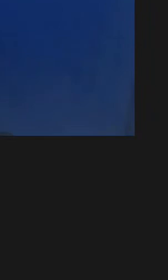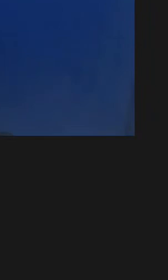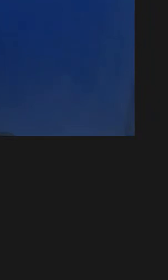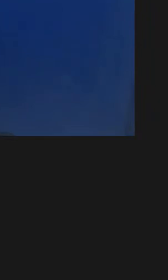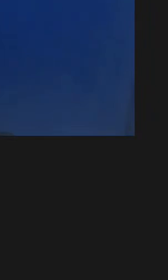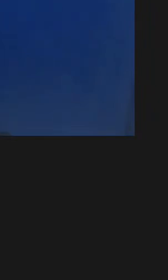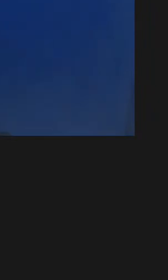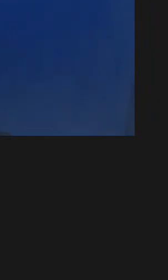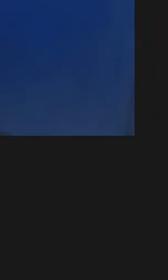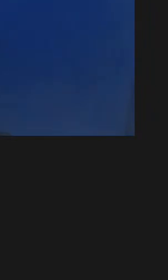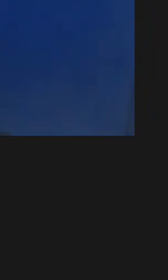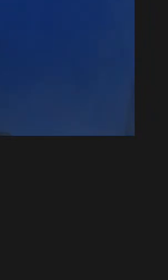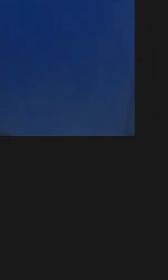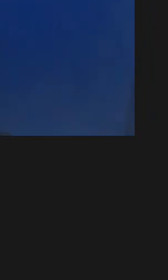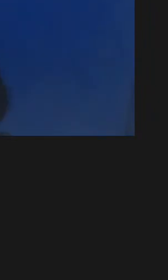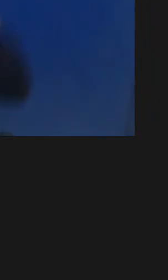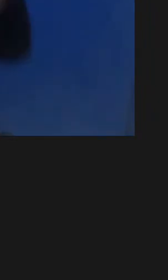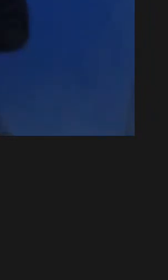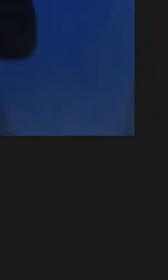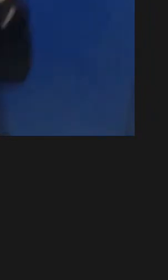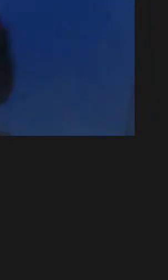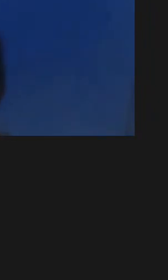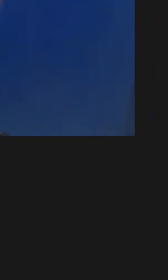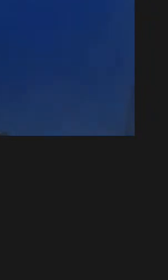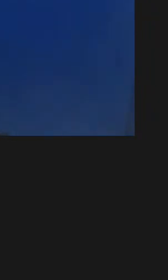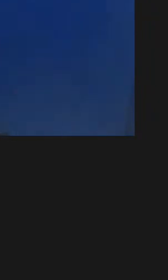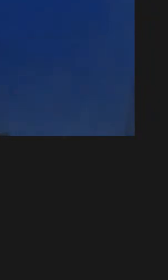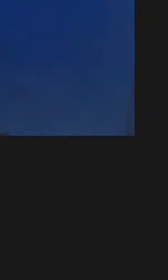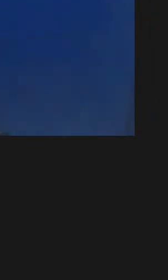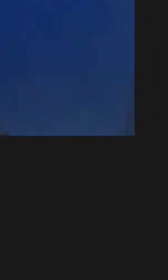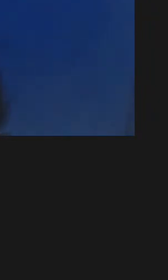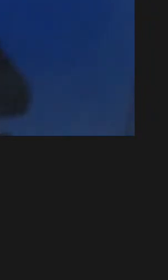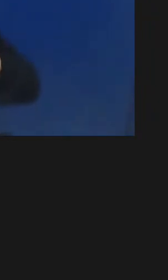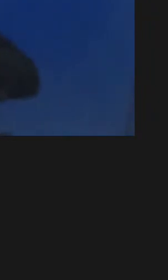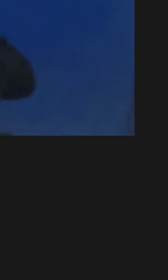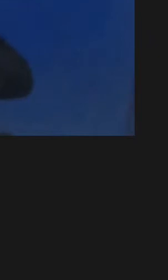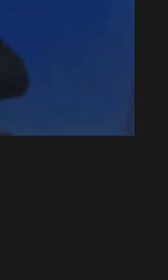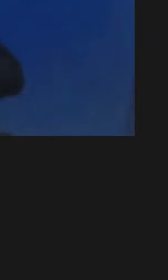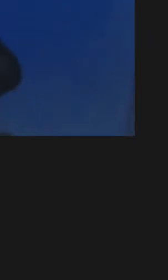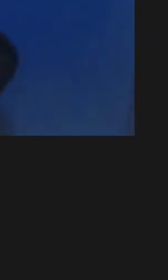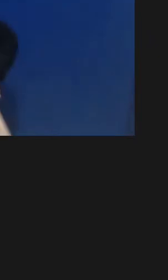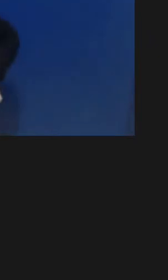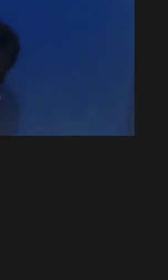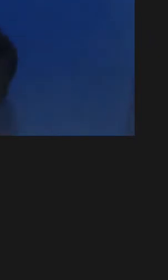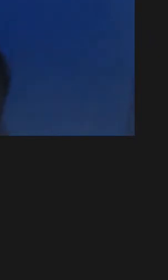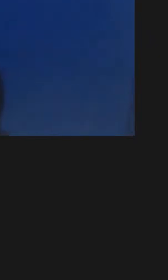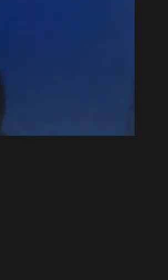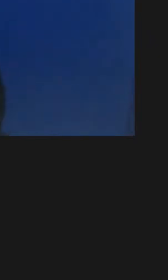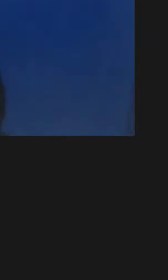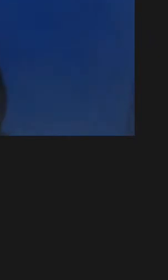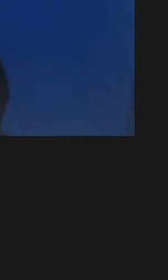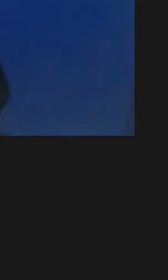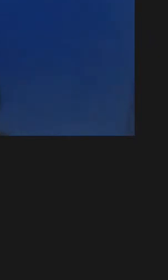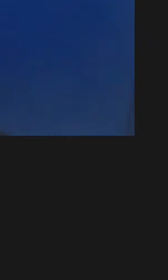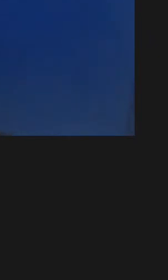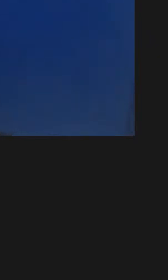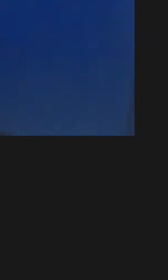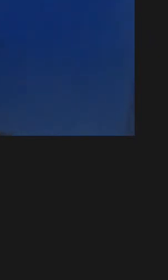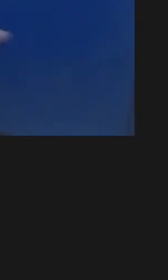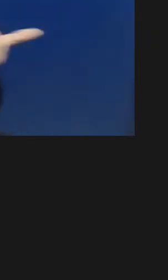at 98 facilities across the country. However, we have more than 300 healthcare facilities. We have